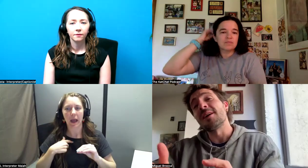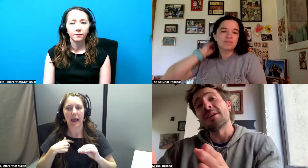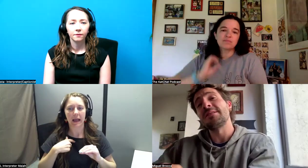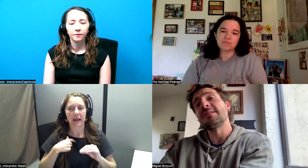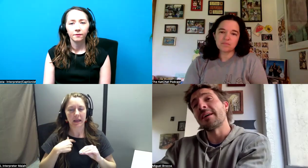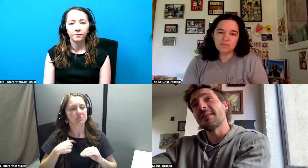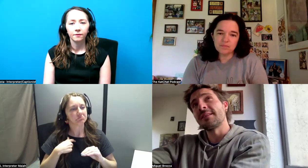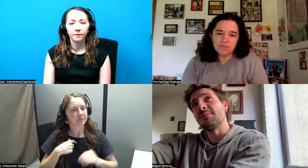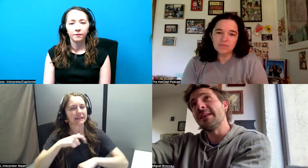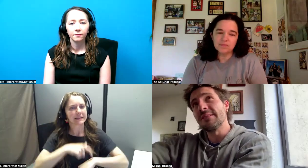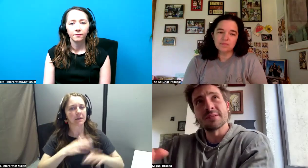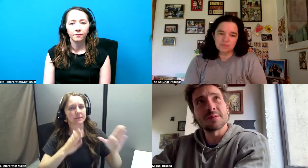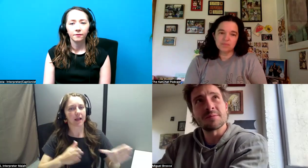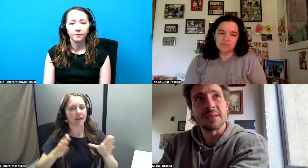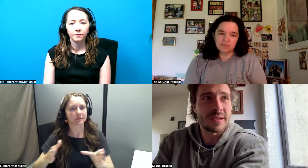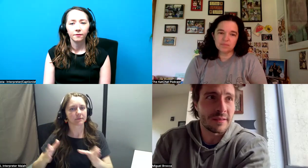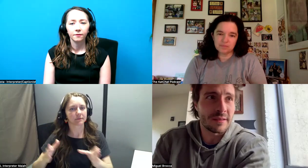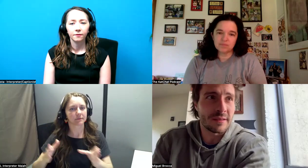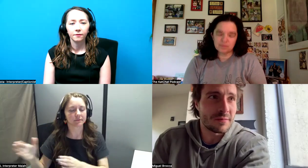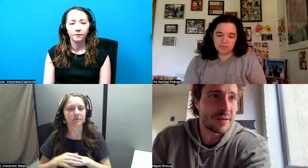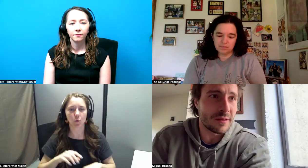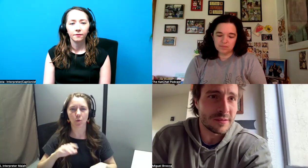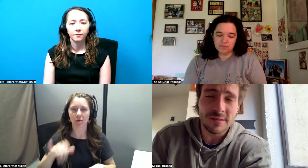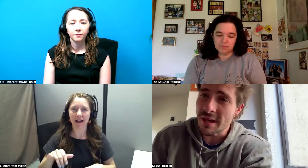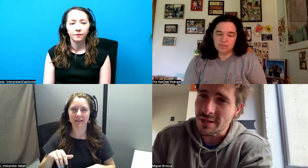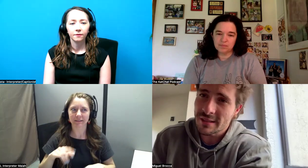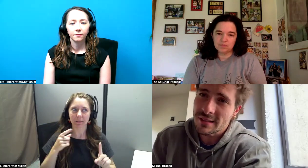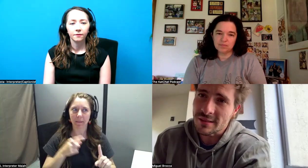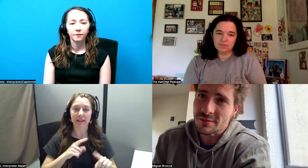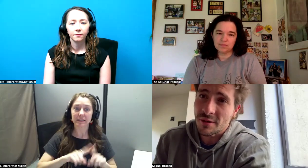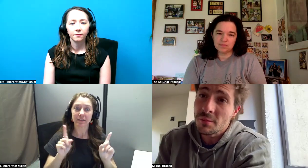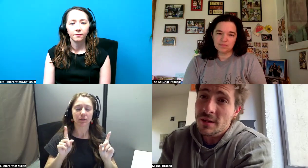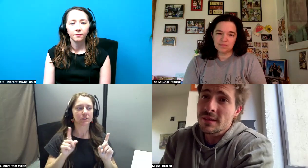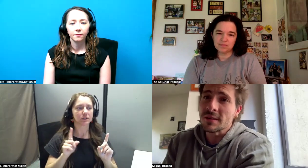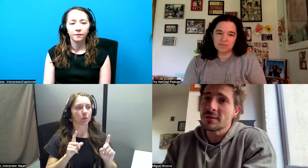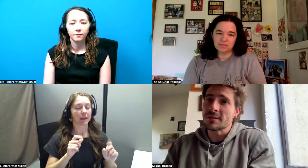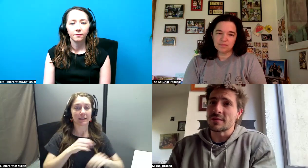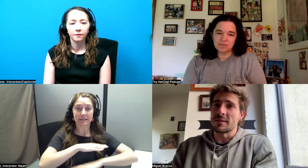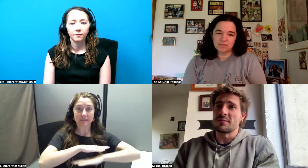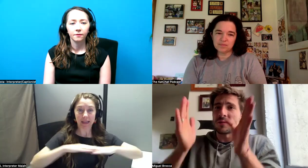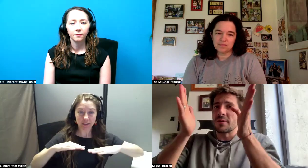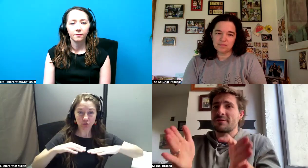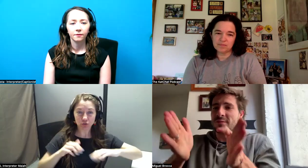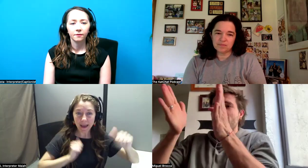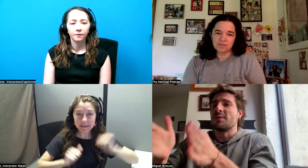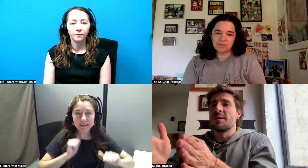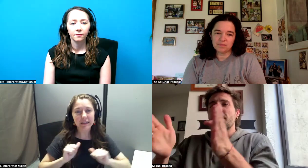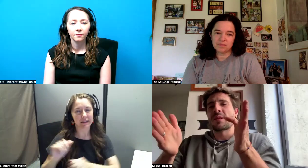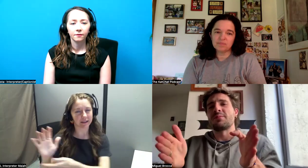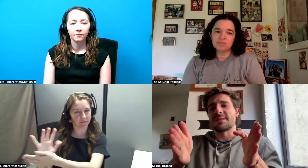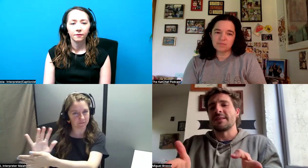time slots. It's I think that's the main difference between like stage acting and film. You know, because in film you have to